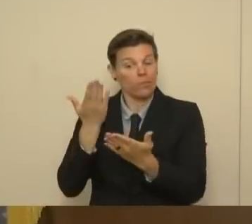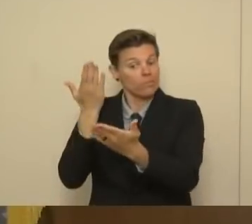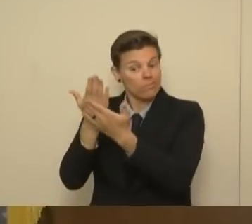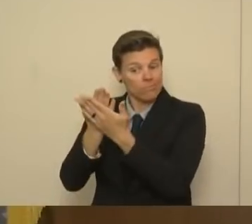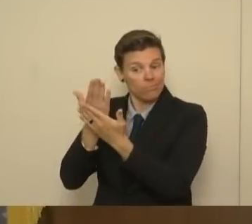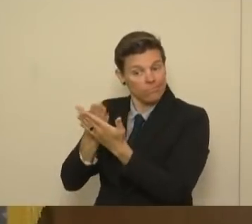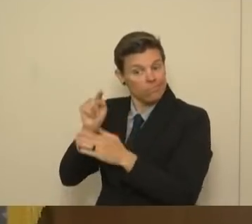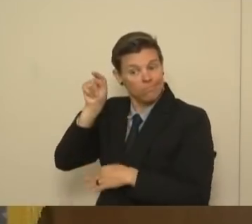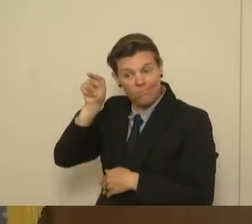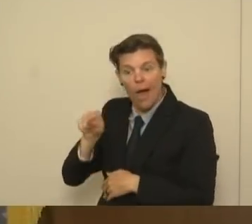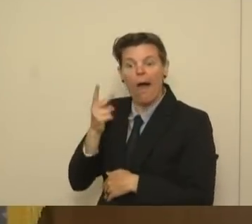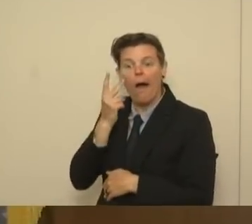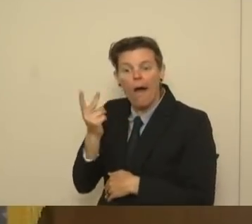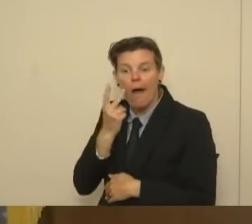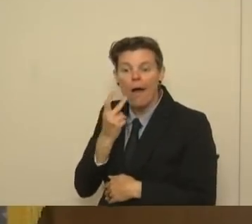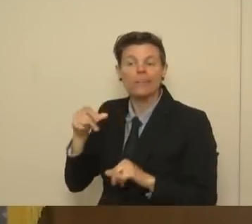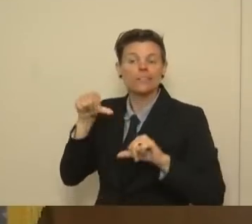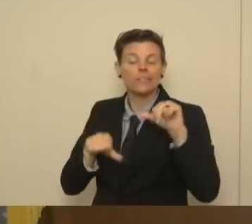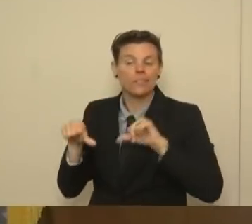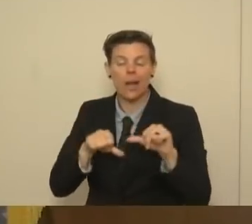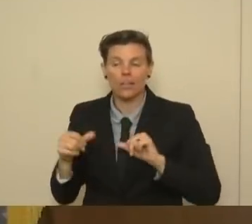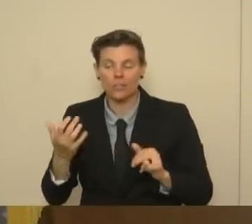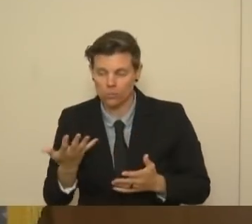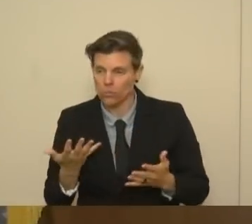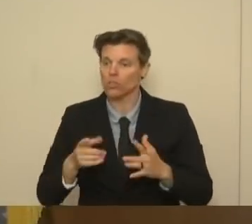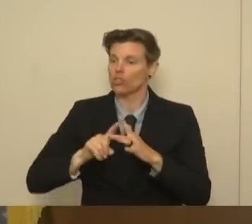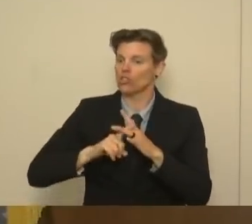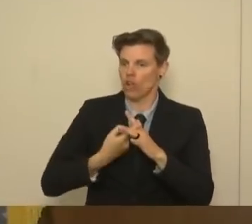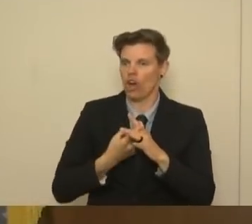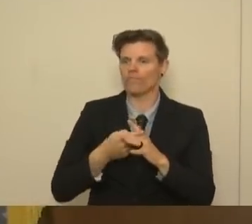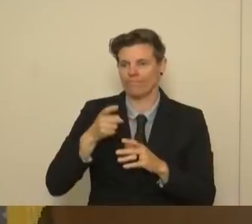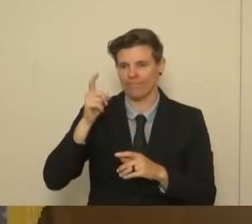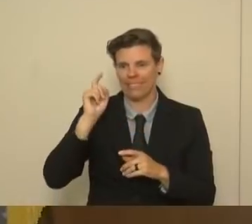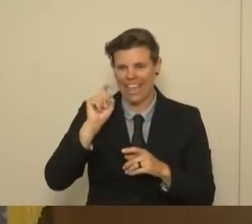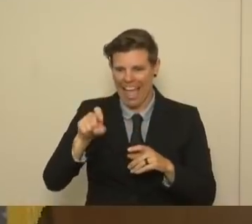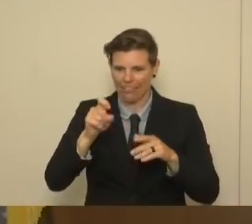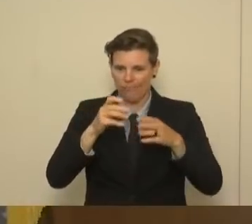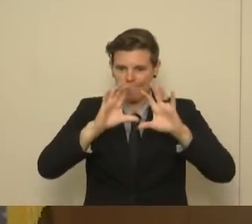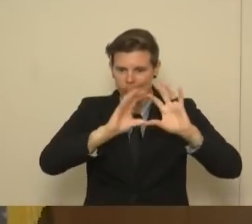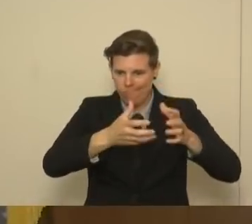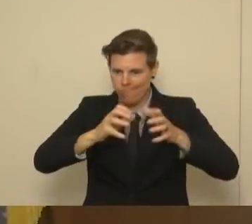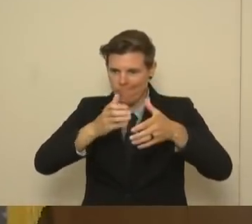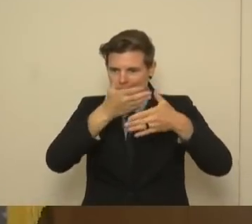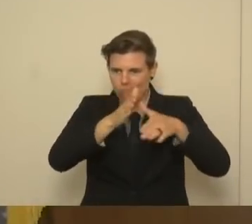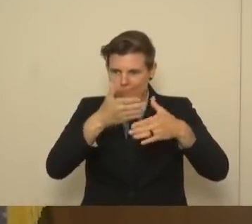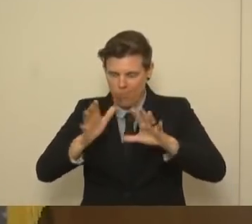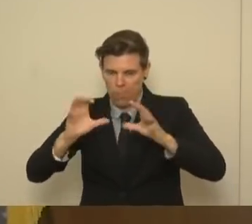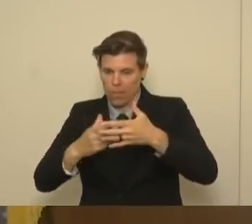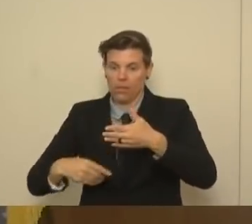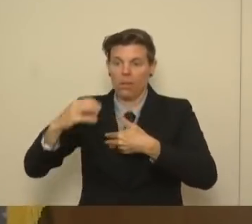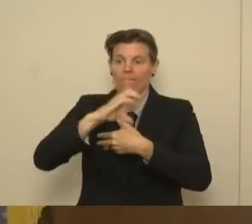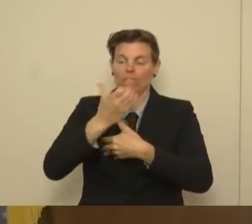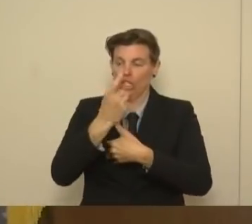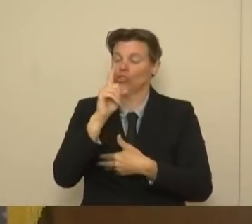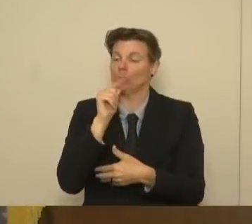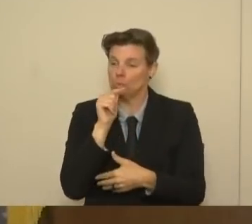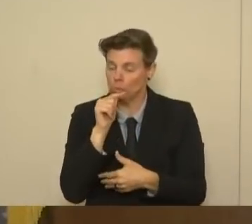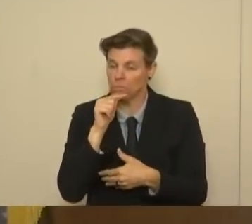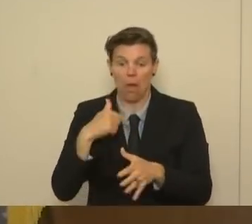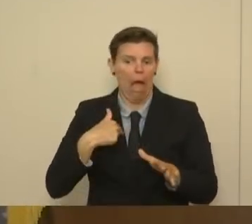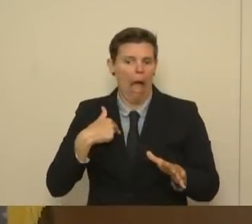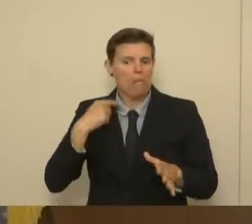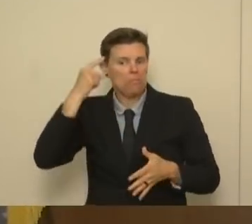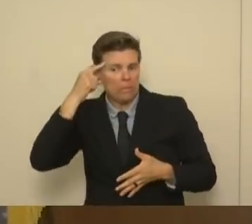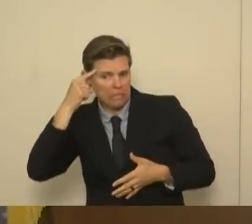where you would start with a vaccine. So we're going to assume that it's widely available and that it's efficacious, which